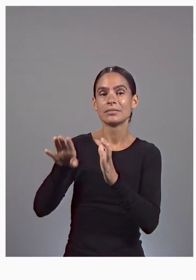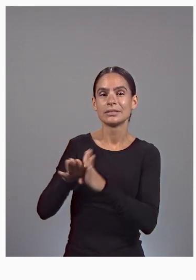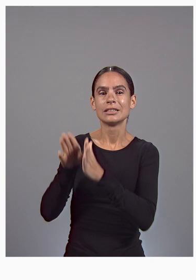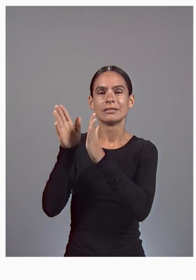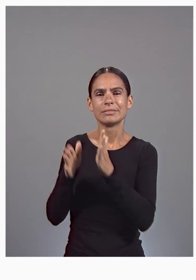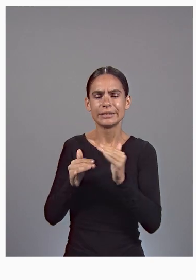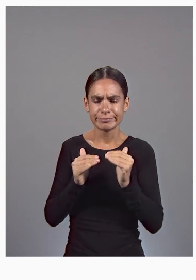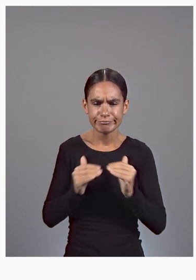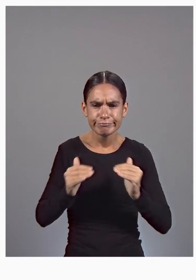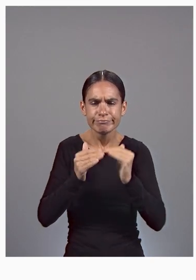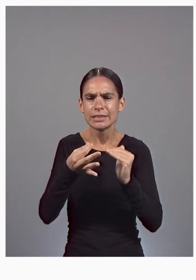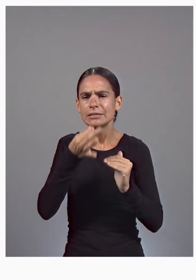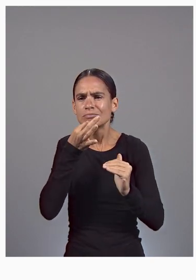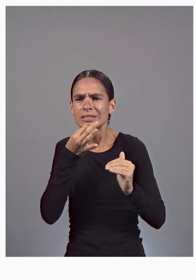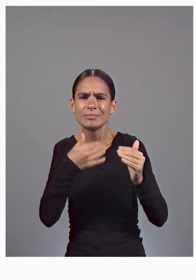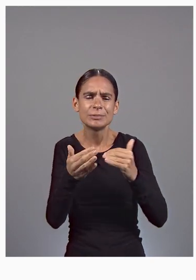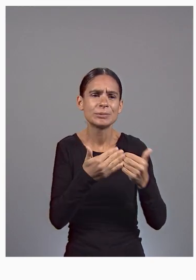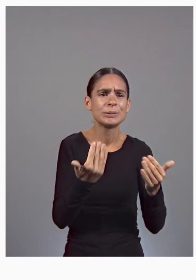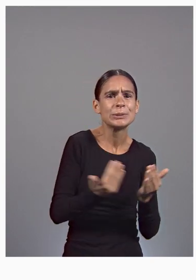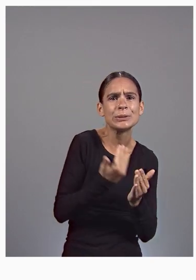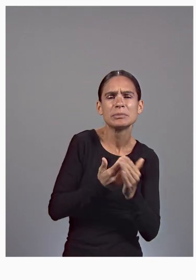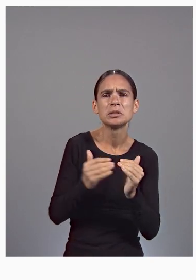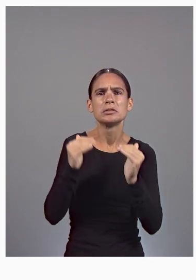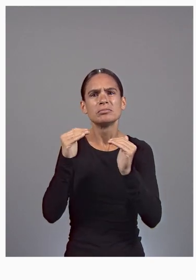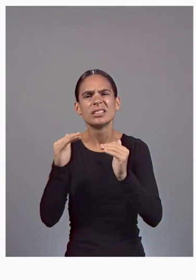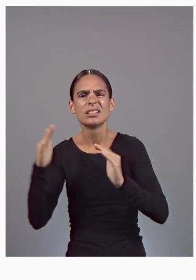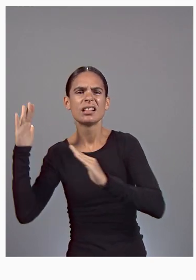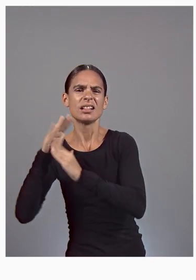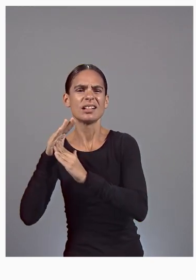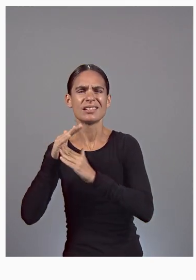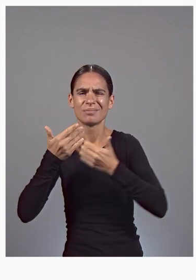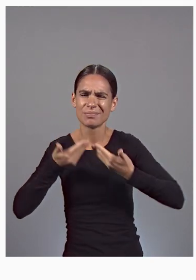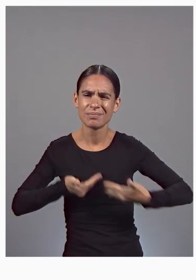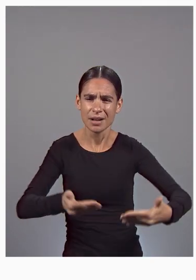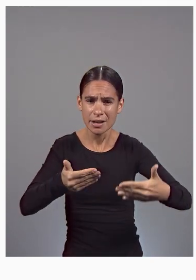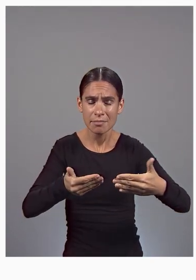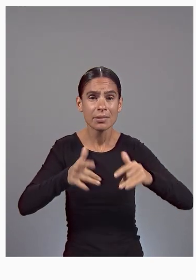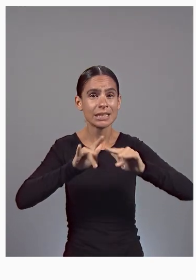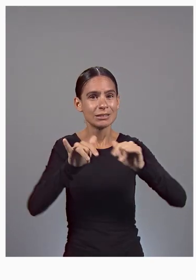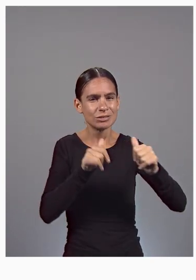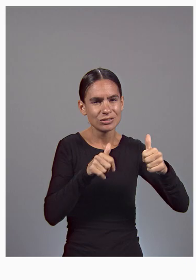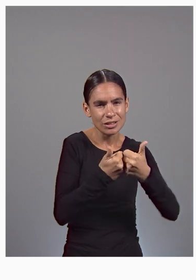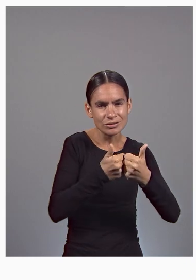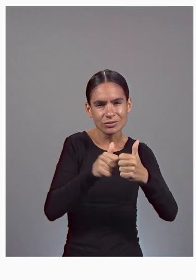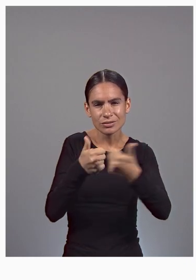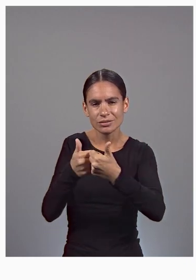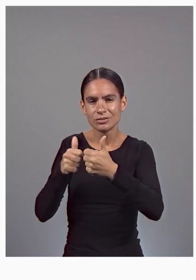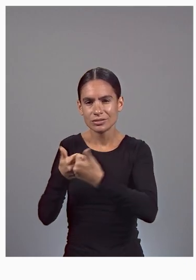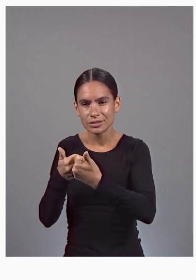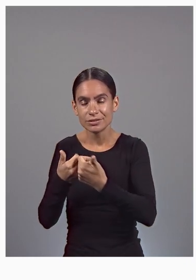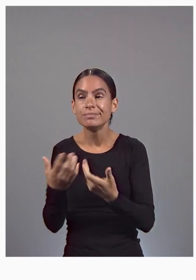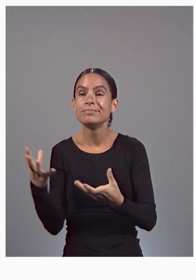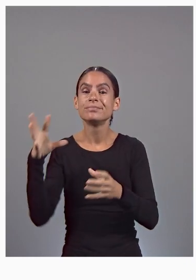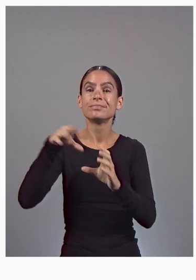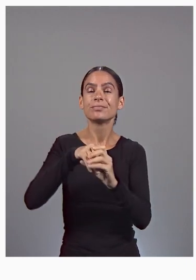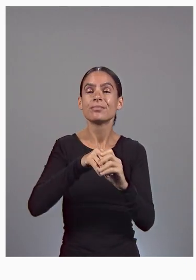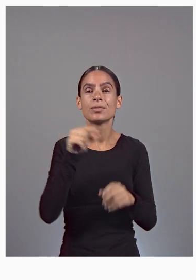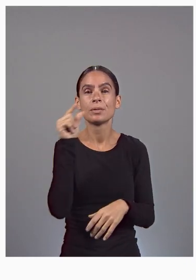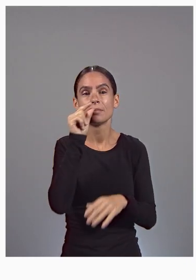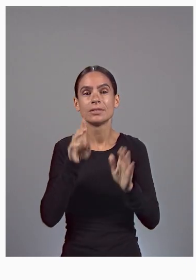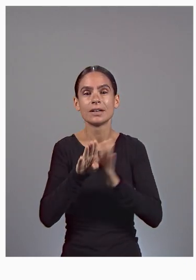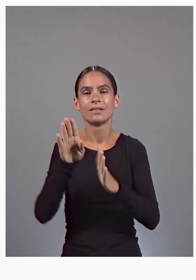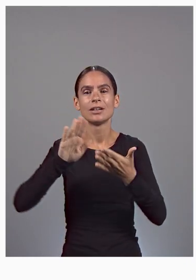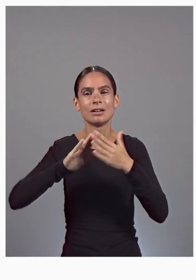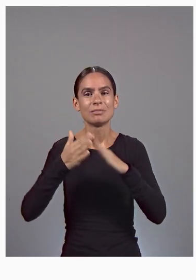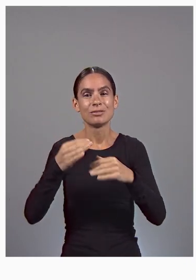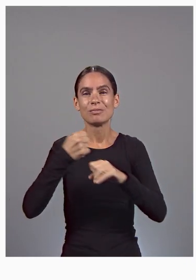expertise are welcome while being challenged at the same time. And being part of Google's developer community creates